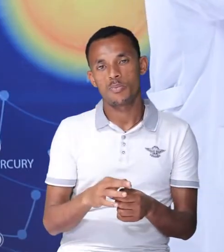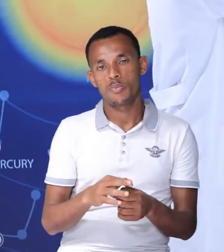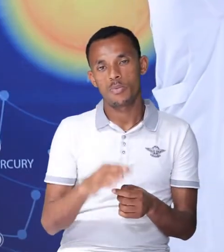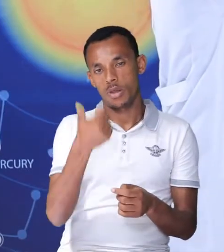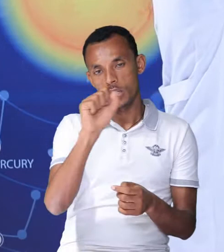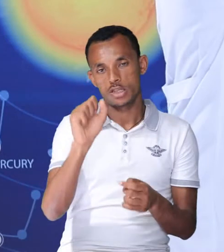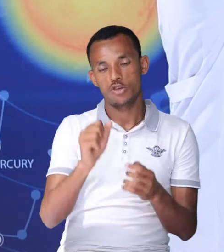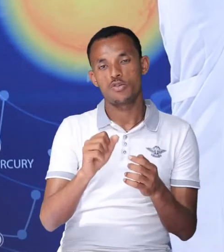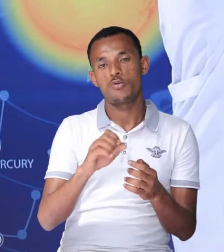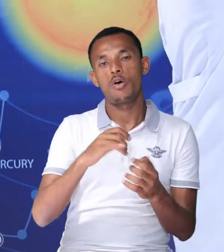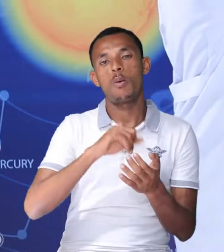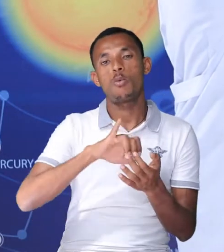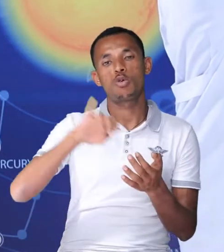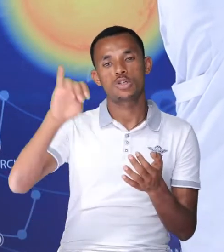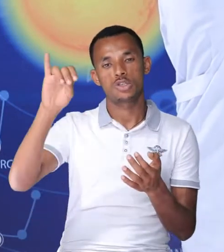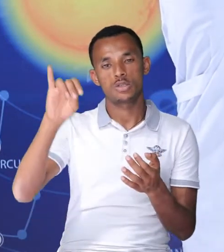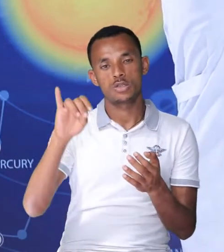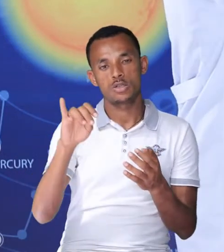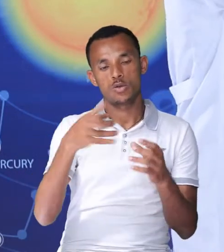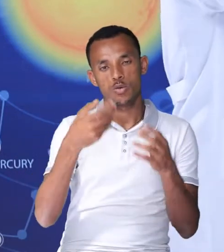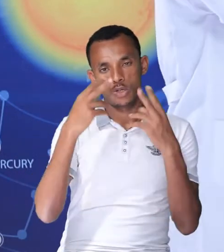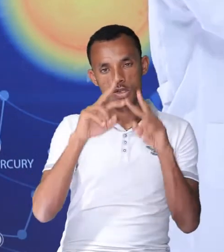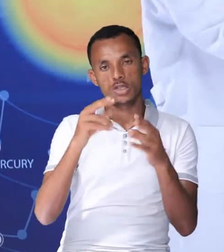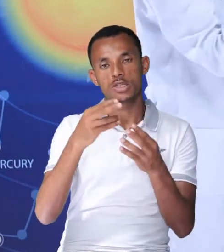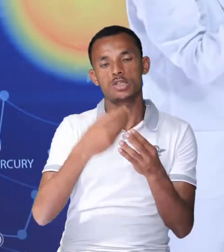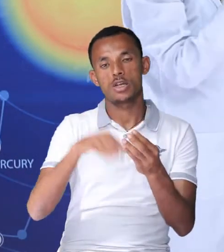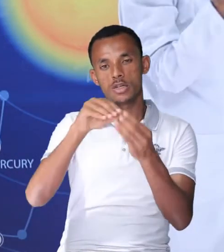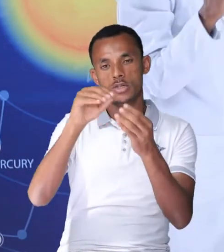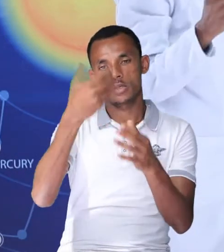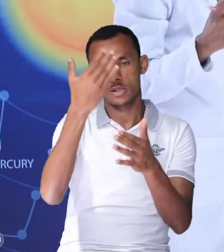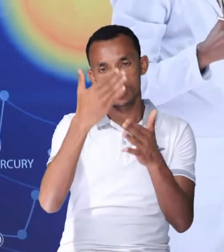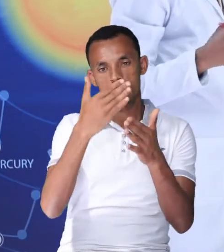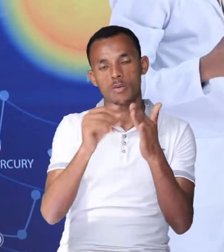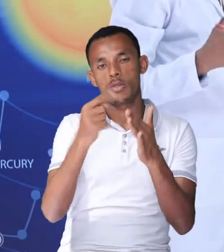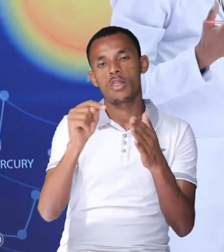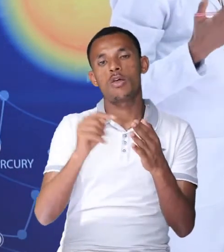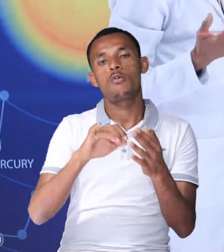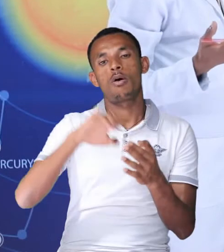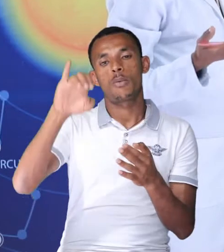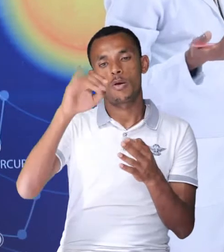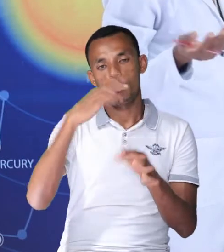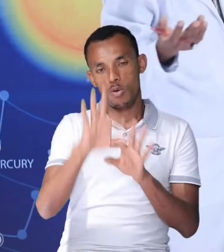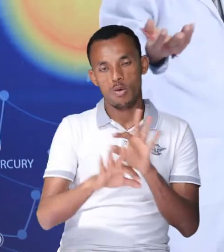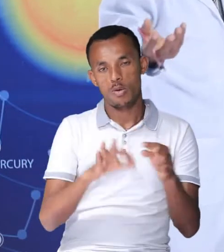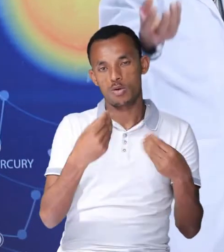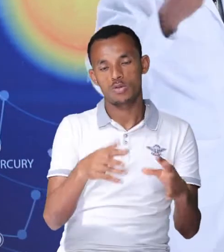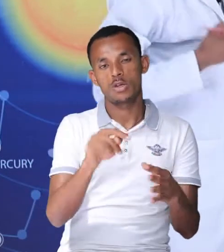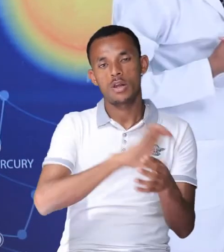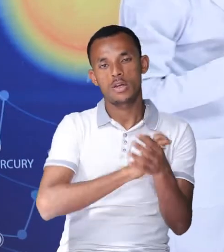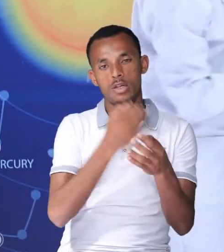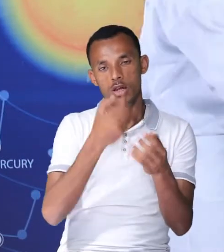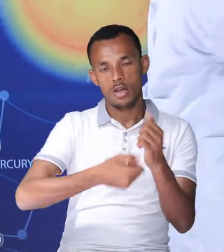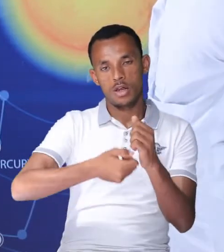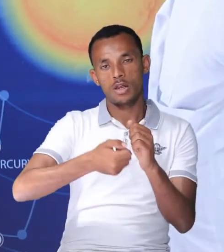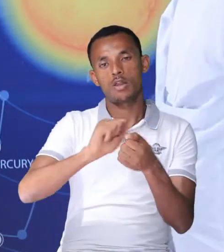as the vapor concentration increases, some of the vapor molecules lose their energy and return to the liquid